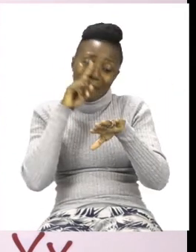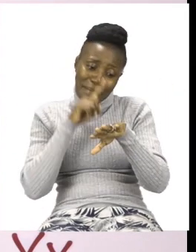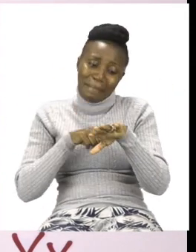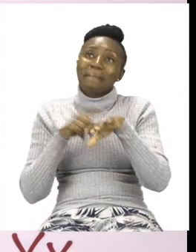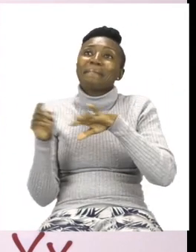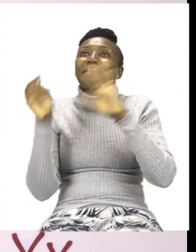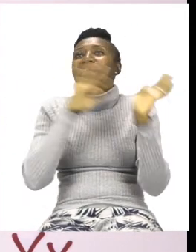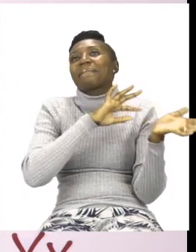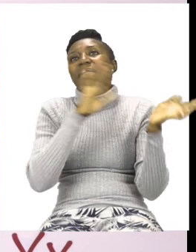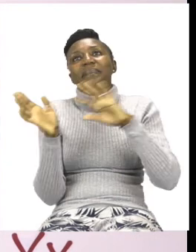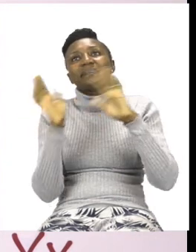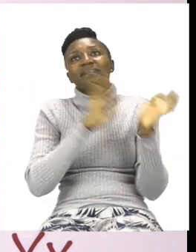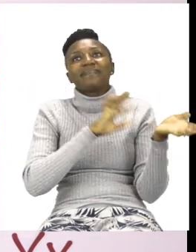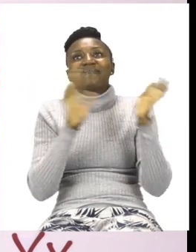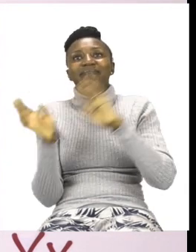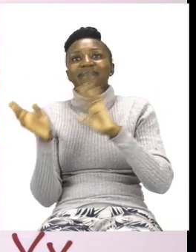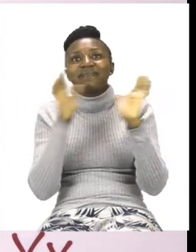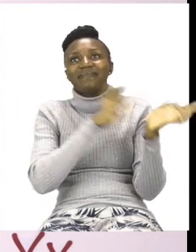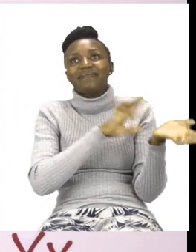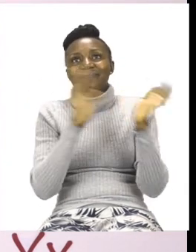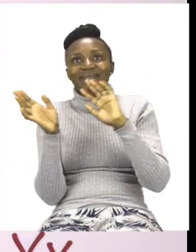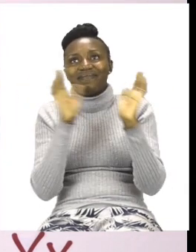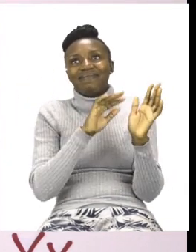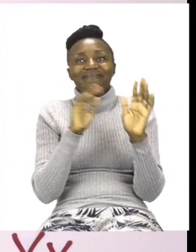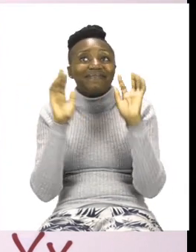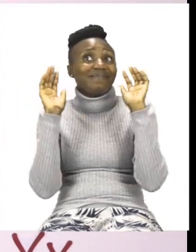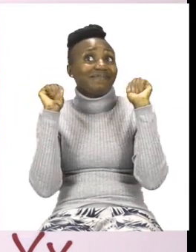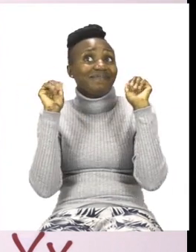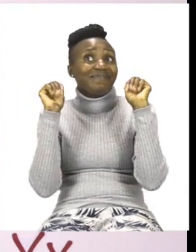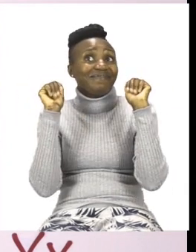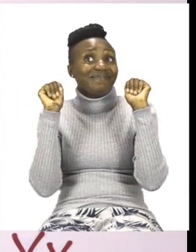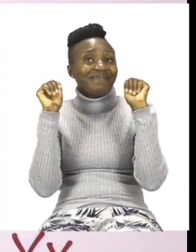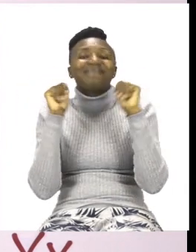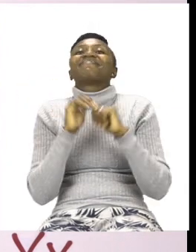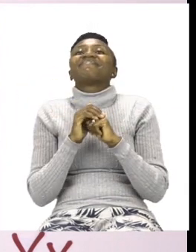goodbye. It's time to say goodbye.